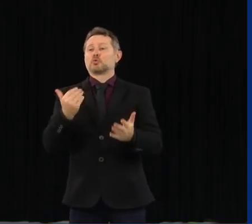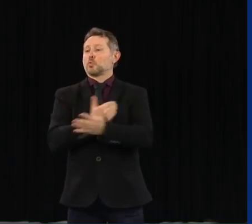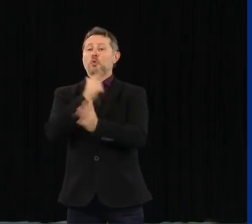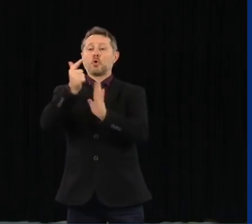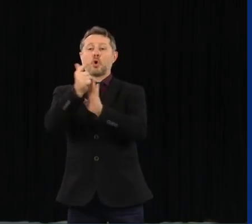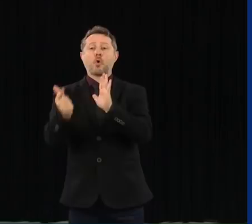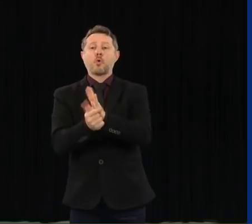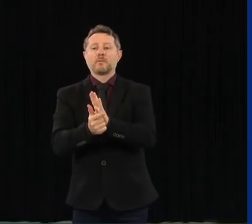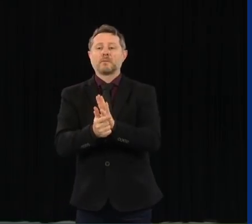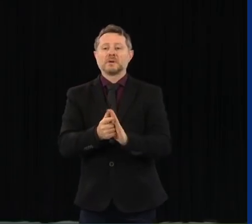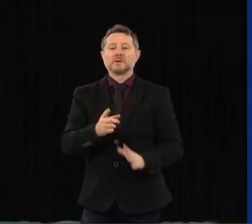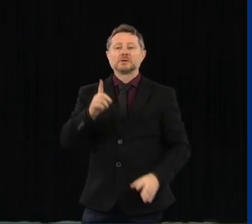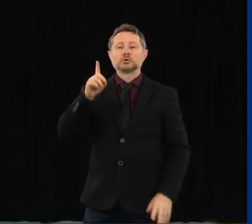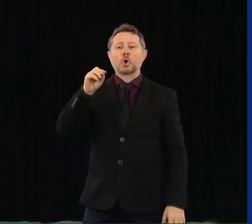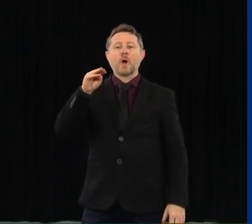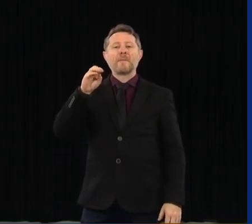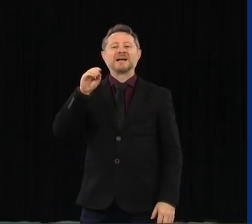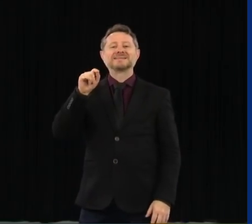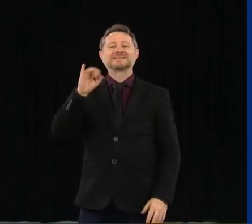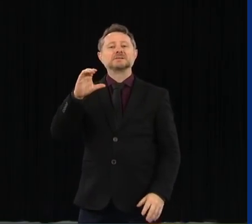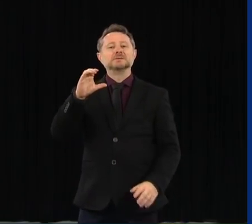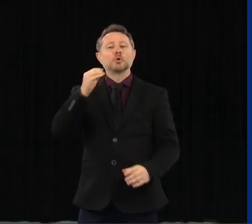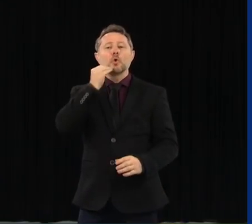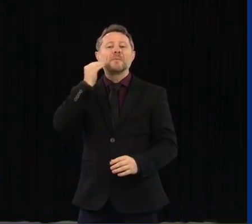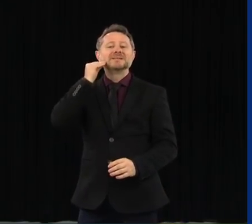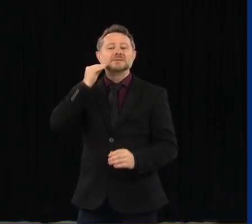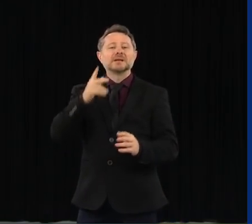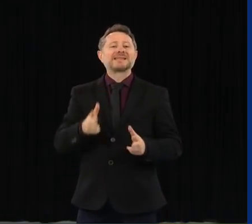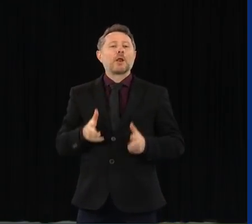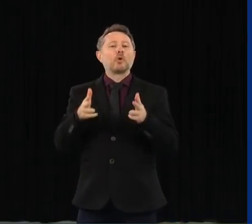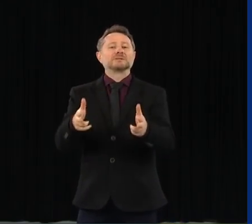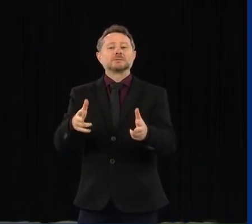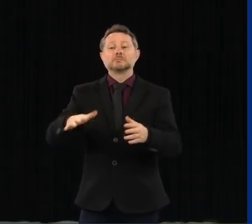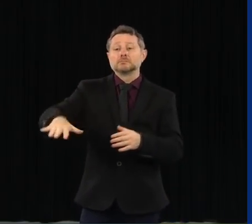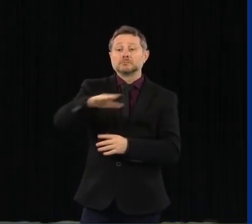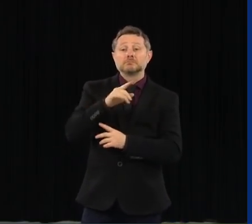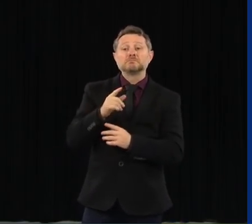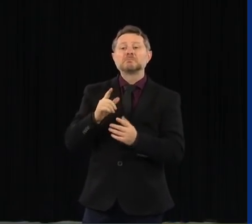bail reform. It addressed this child vaping